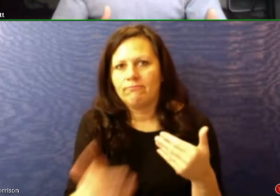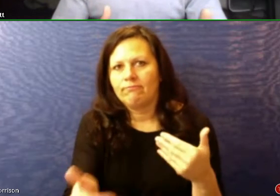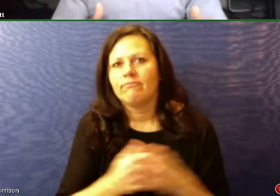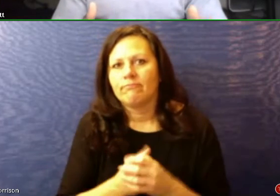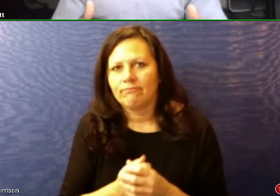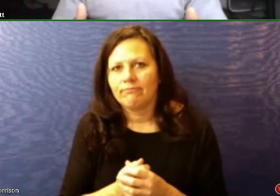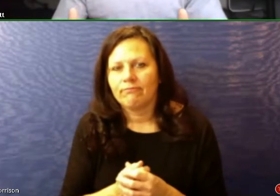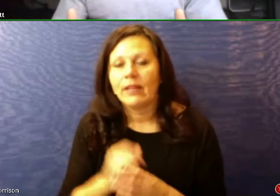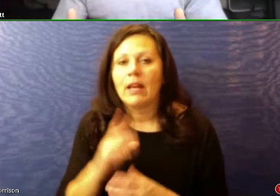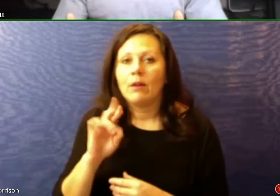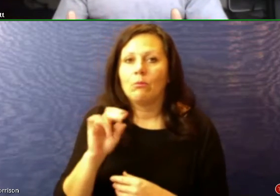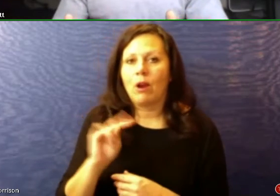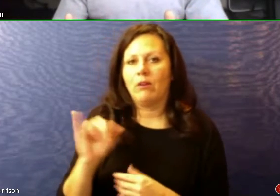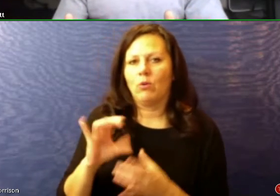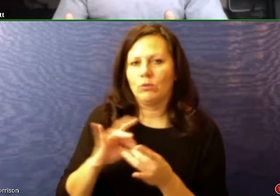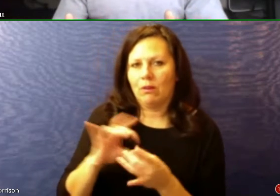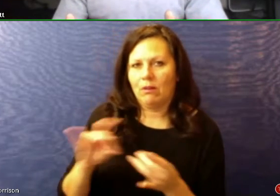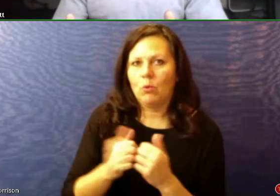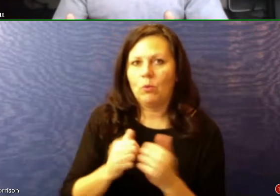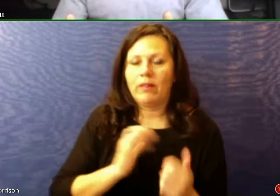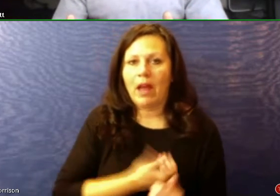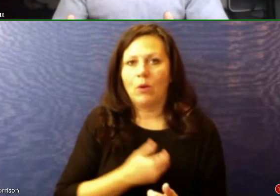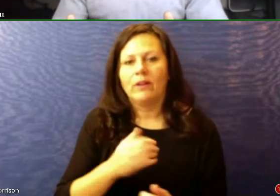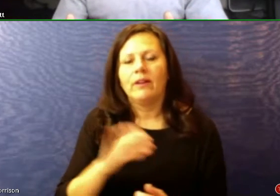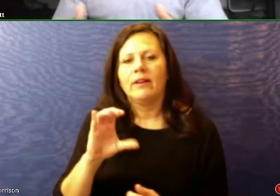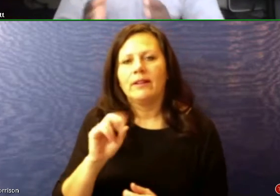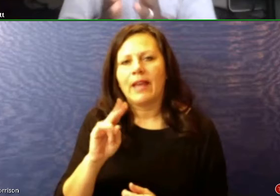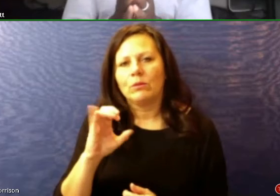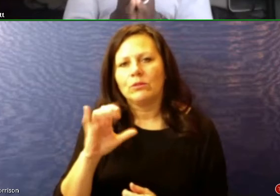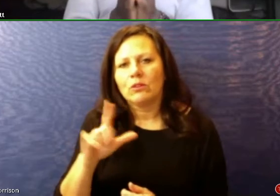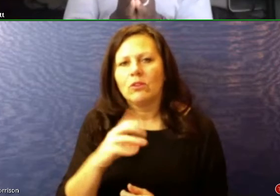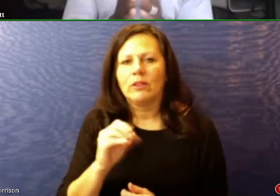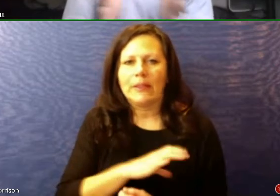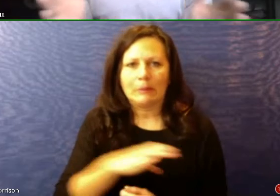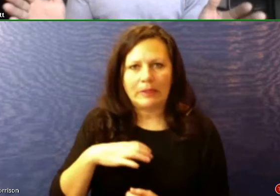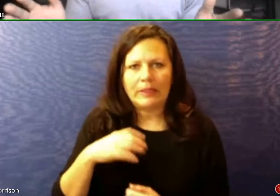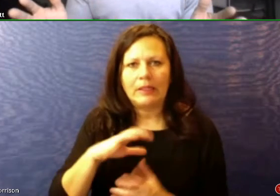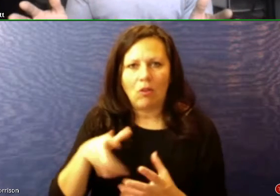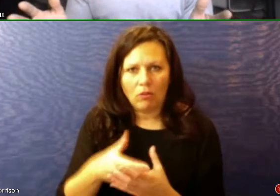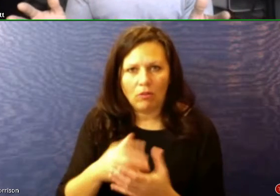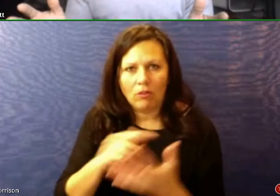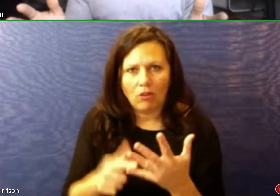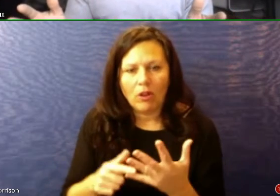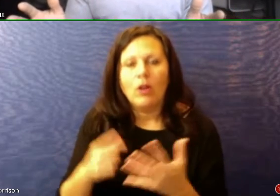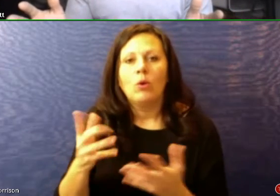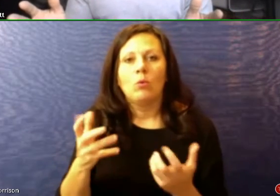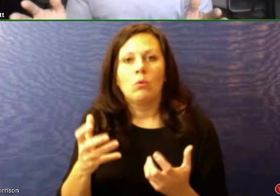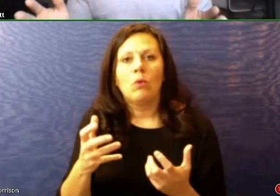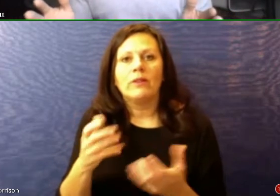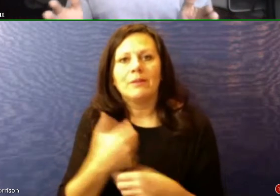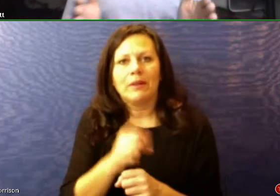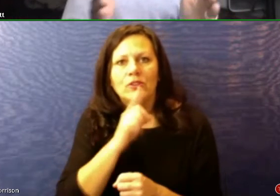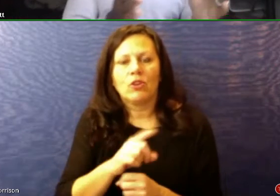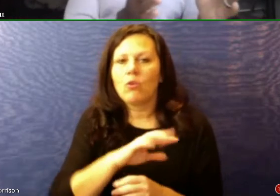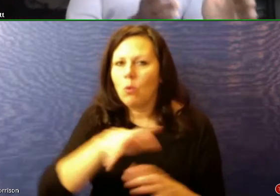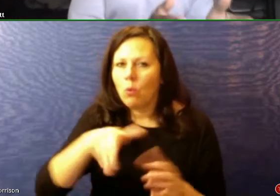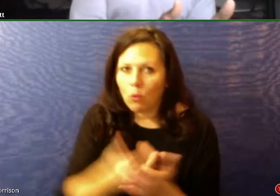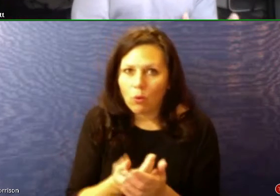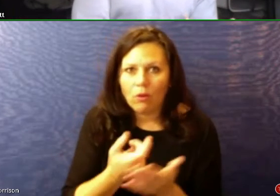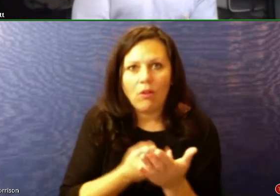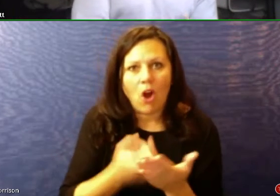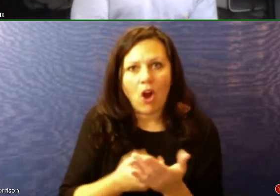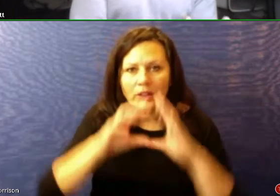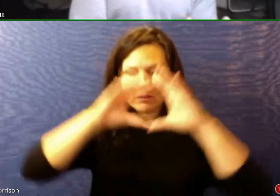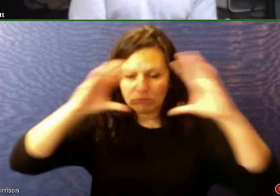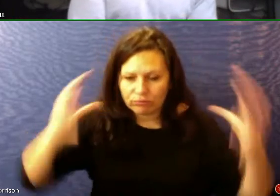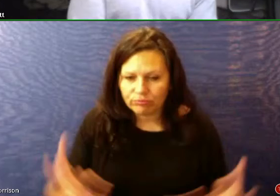Brian also alluded to with our councils and committees, we want to make sure we infiltrate the entire hockey ecosystem. That's right. So